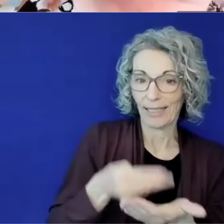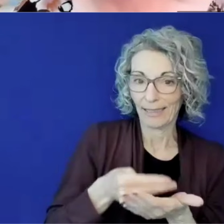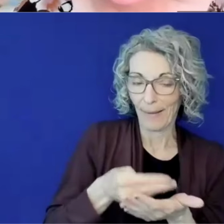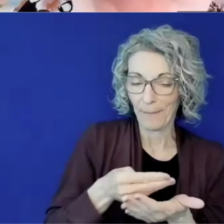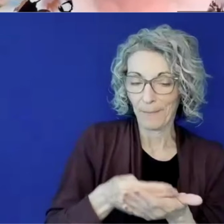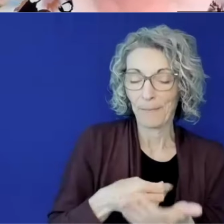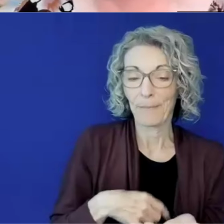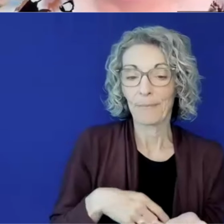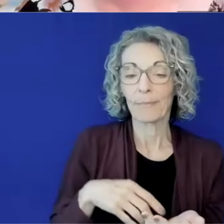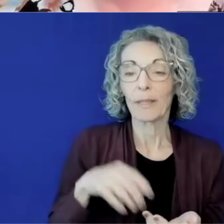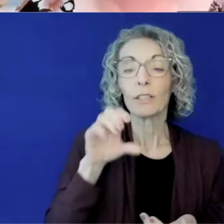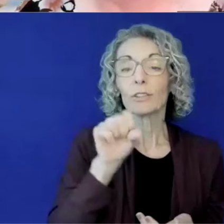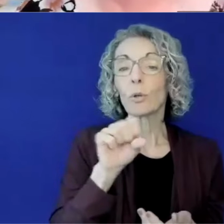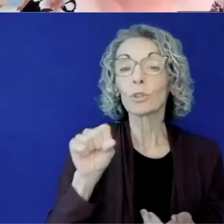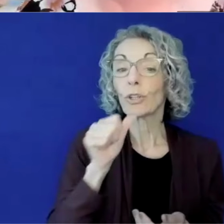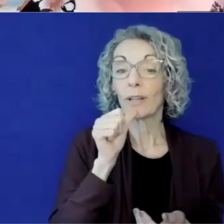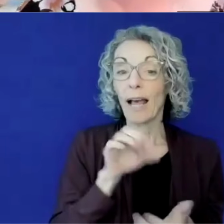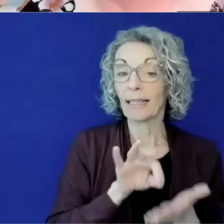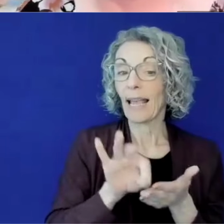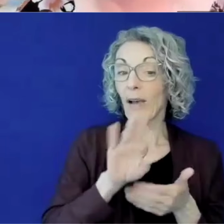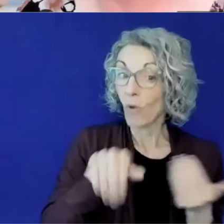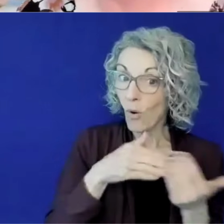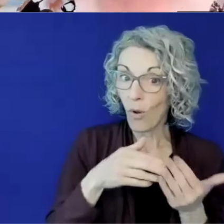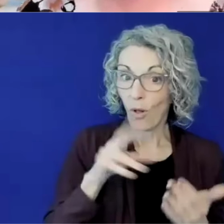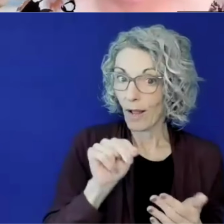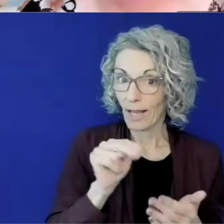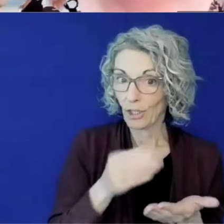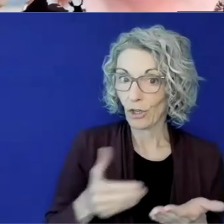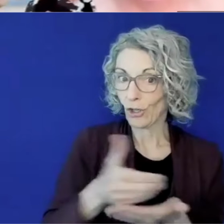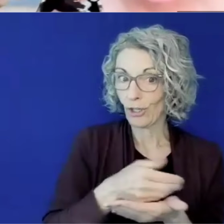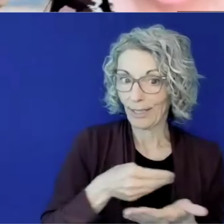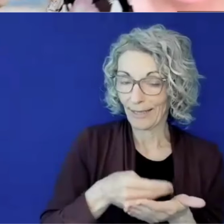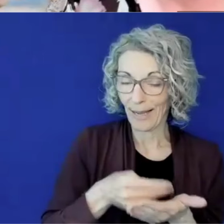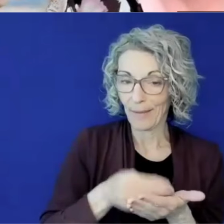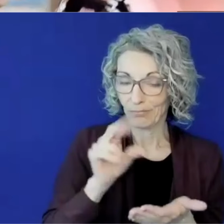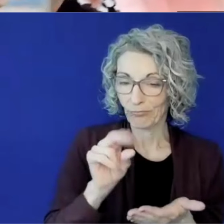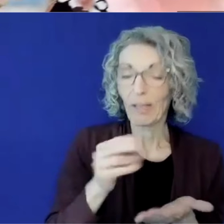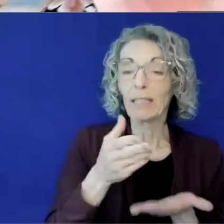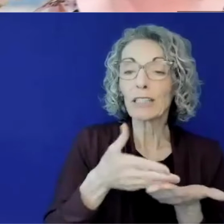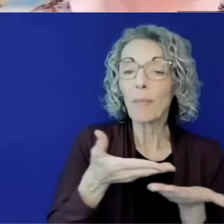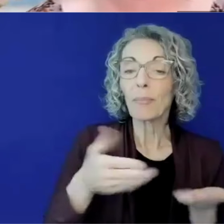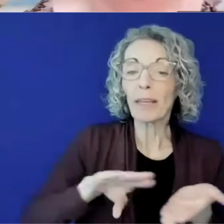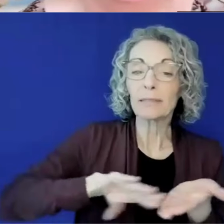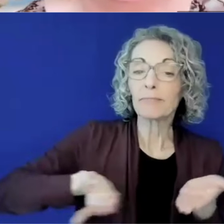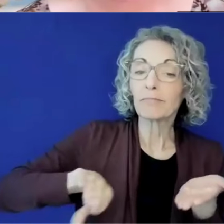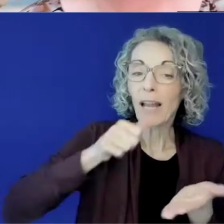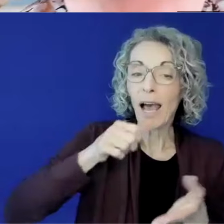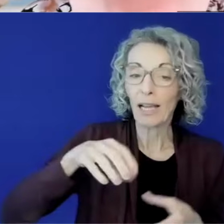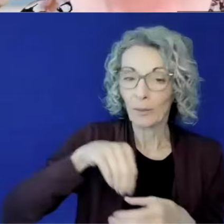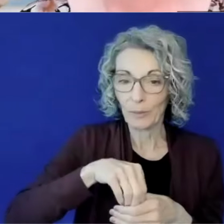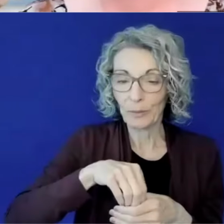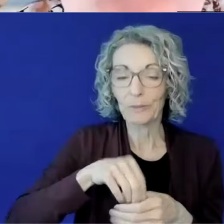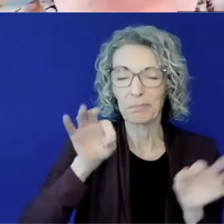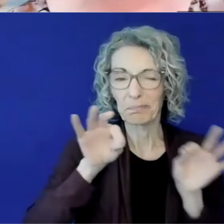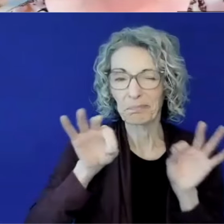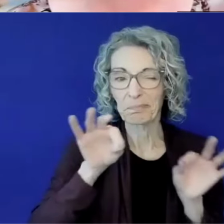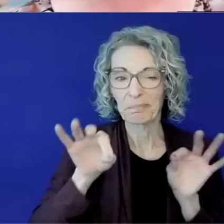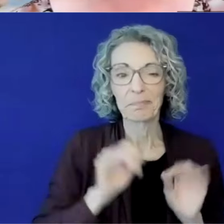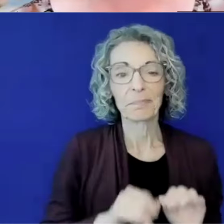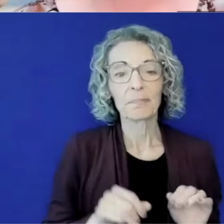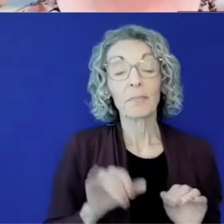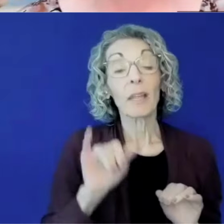Security doesn't count all unearned income. There are some common exclusions I want to go through with you. So